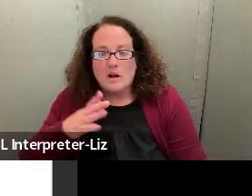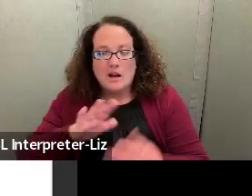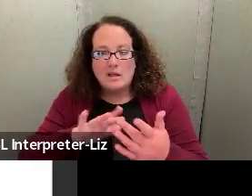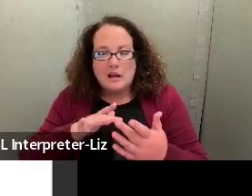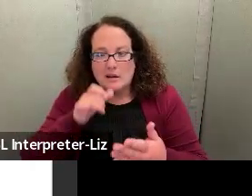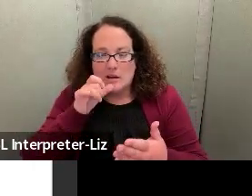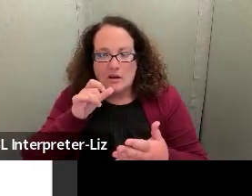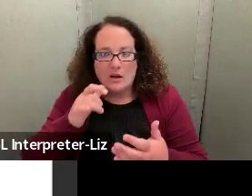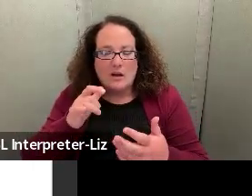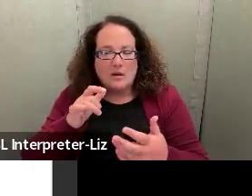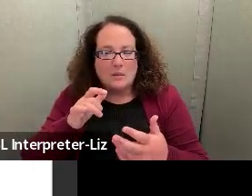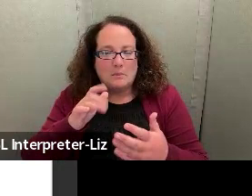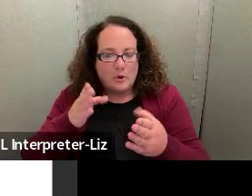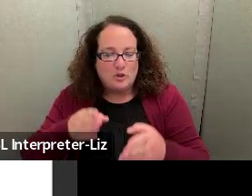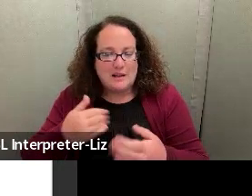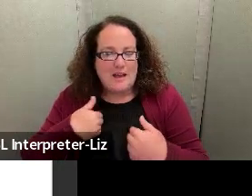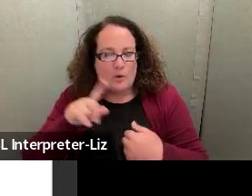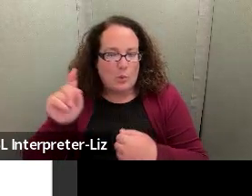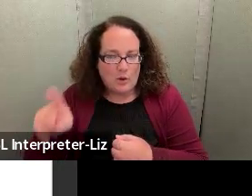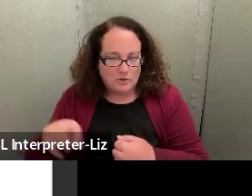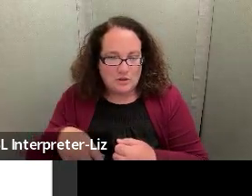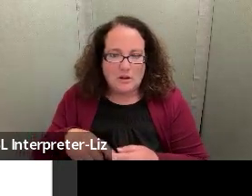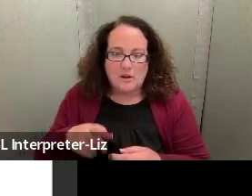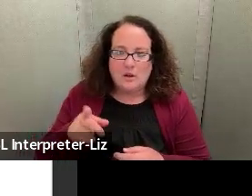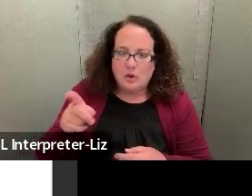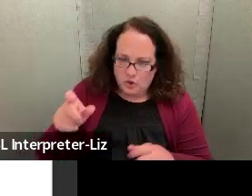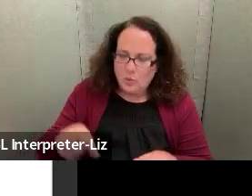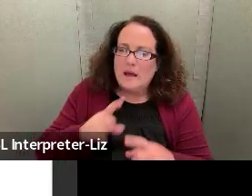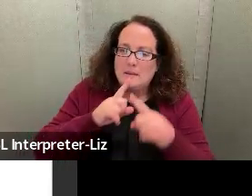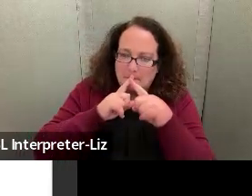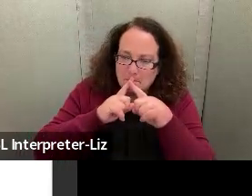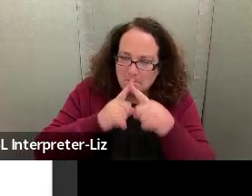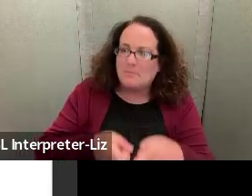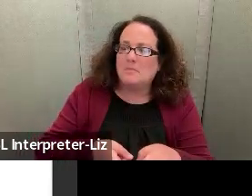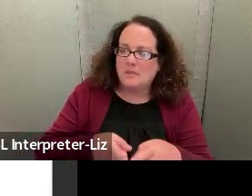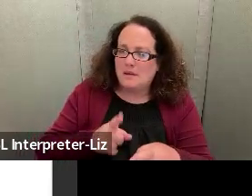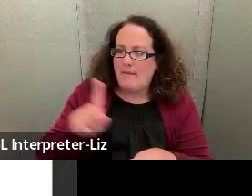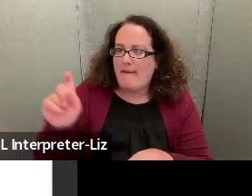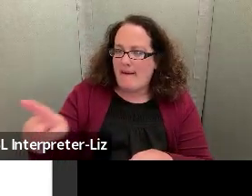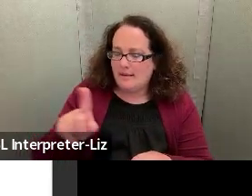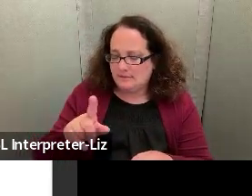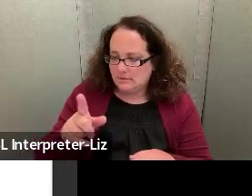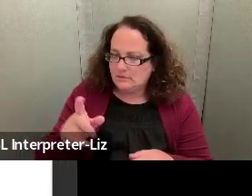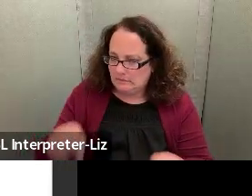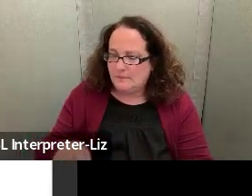Mingy Lee, has a question for you. You can unmute and ask the question.